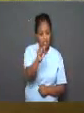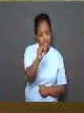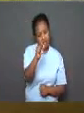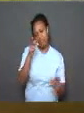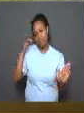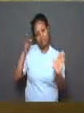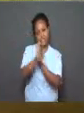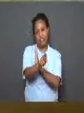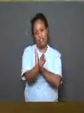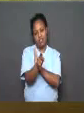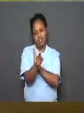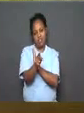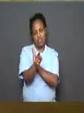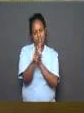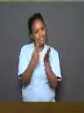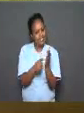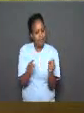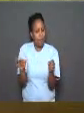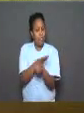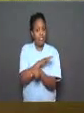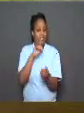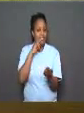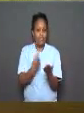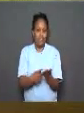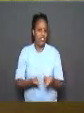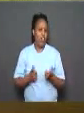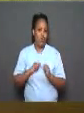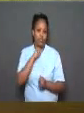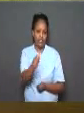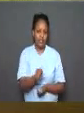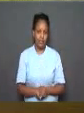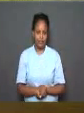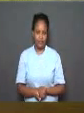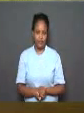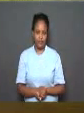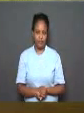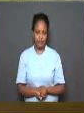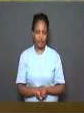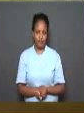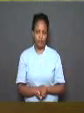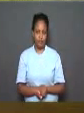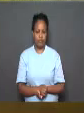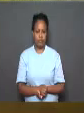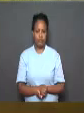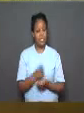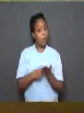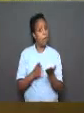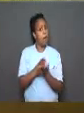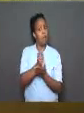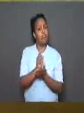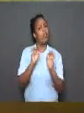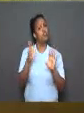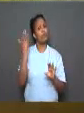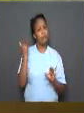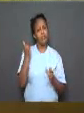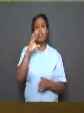and executed with insufficient evidence. They did not have the right